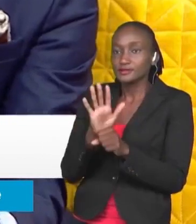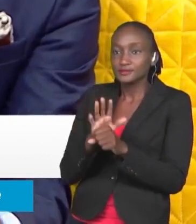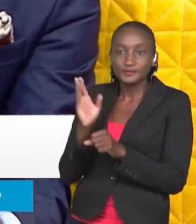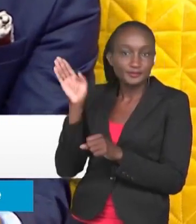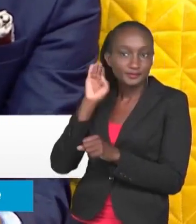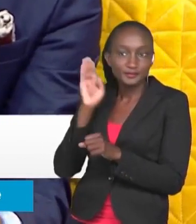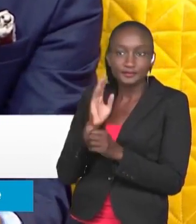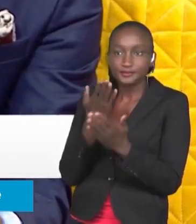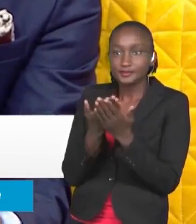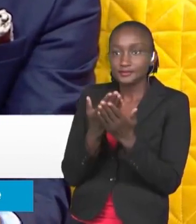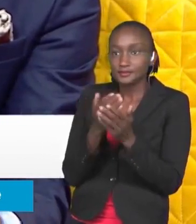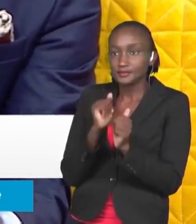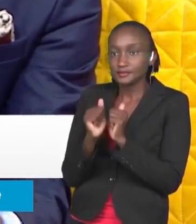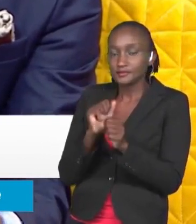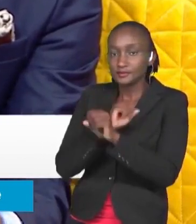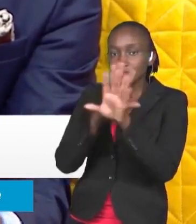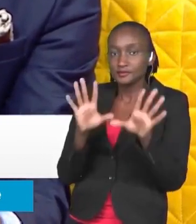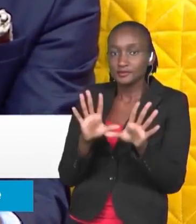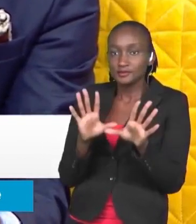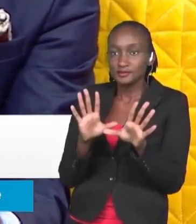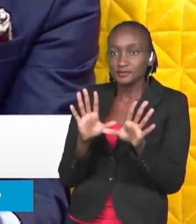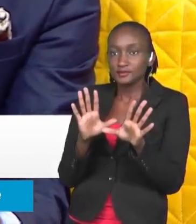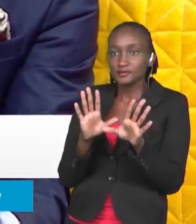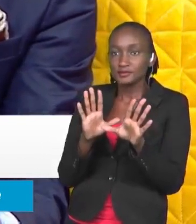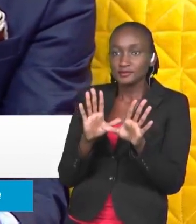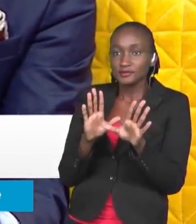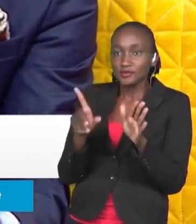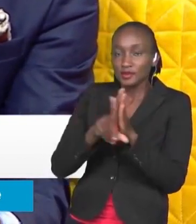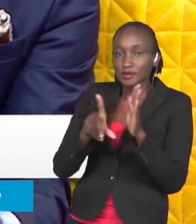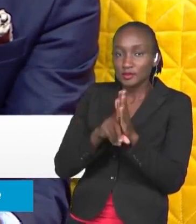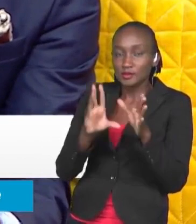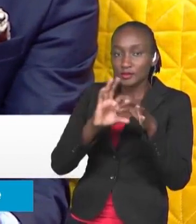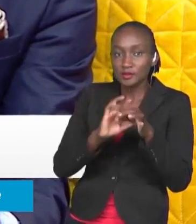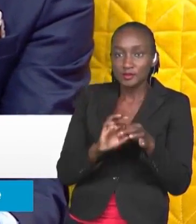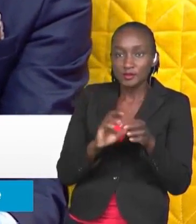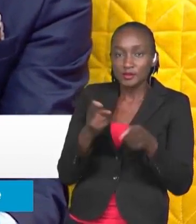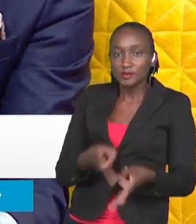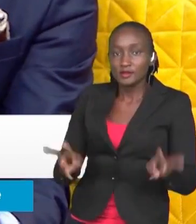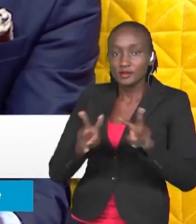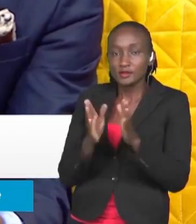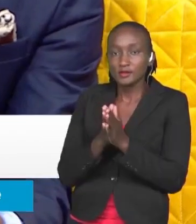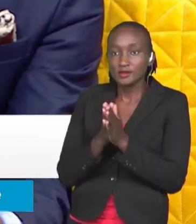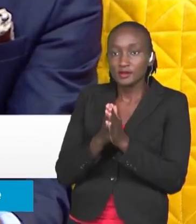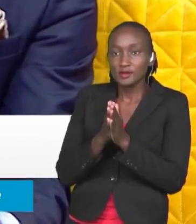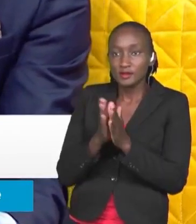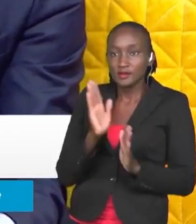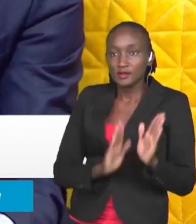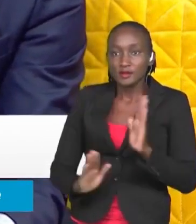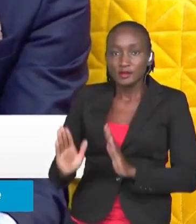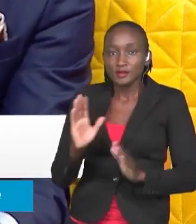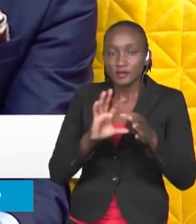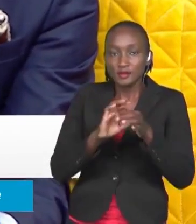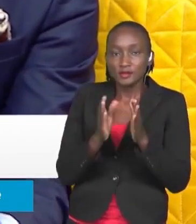the proposal was intended to clarify principles of law to incorporate values and principles as enshrined